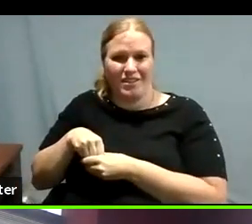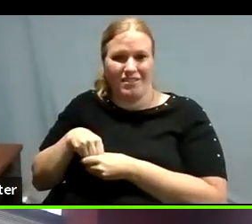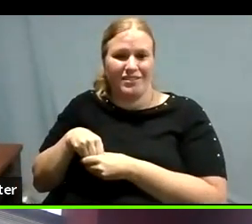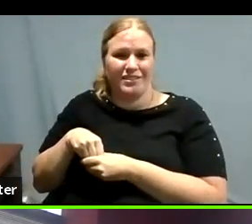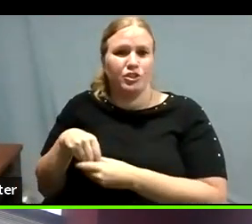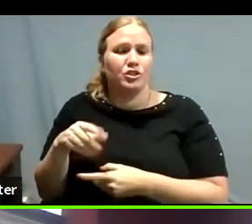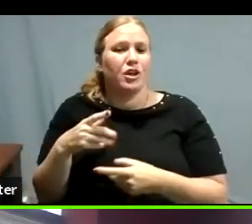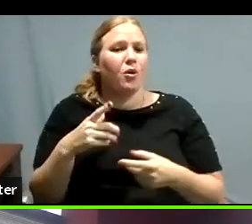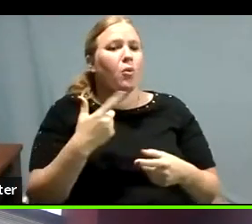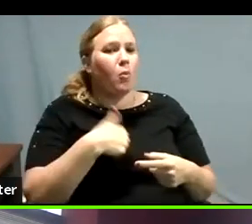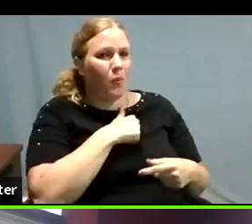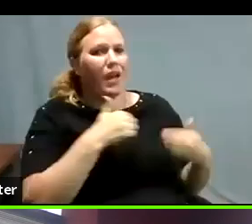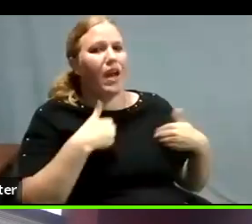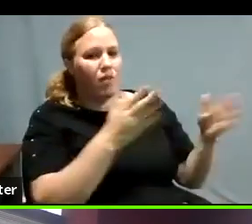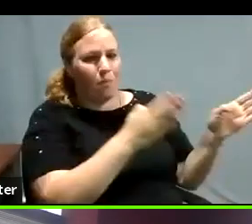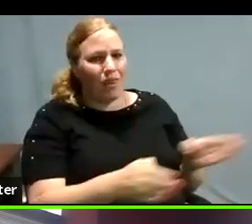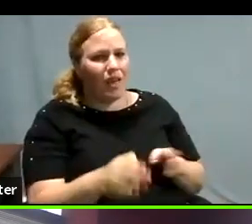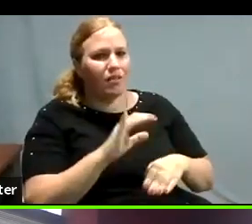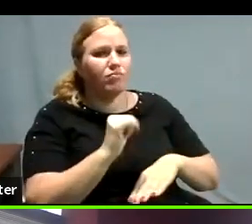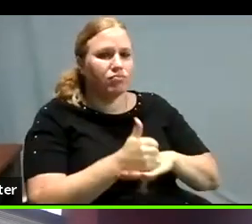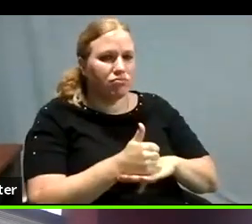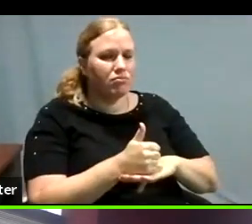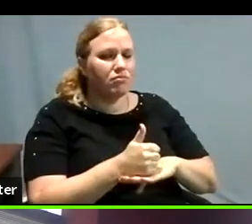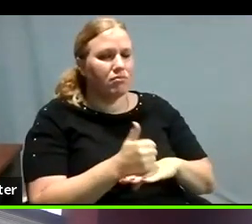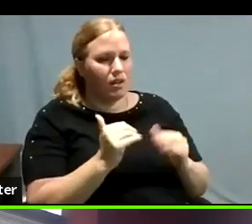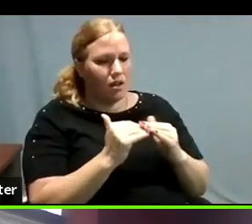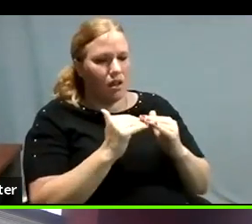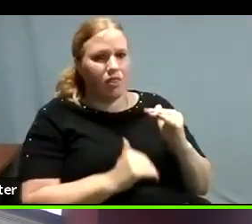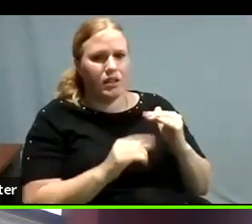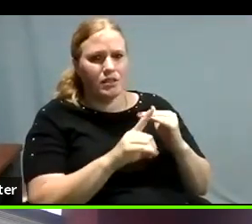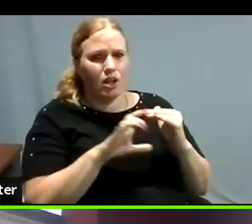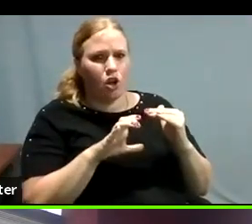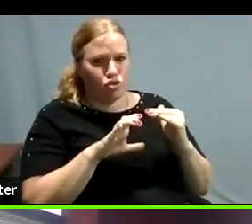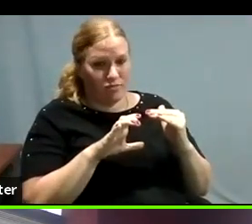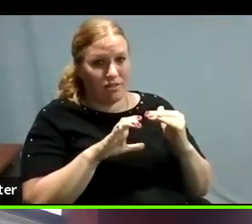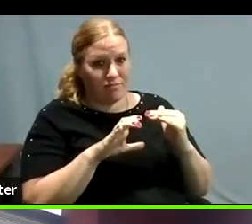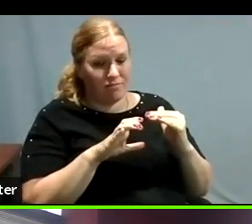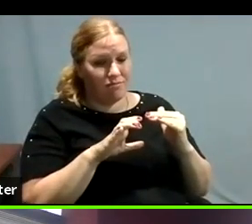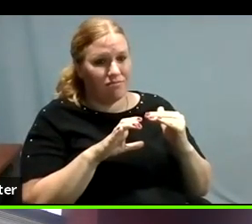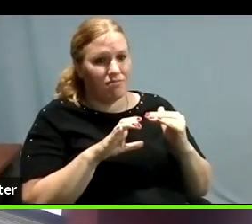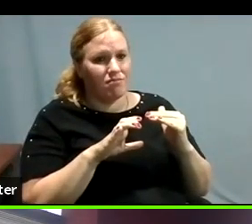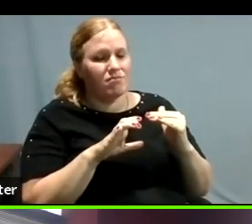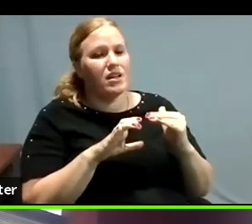have a plan in place. We have less than 100. And